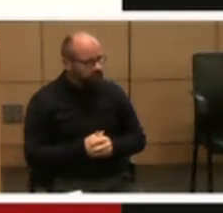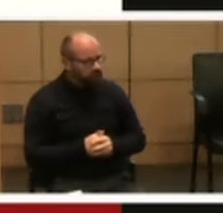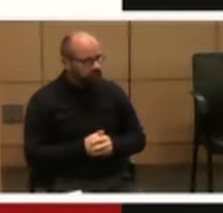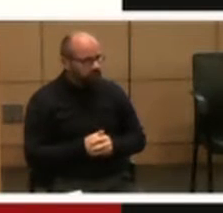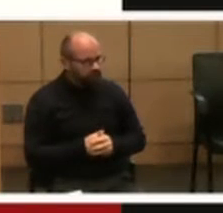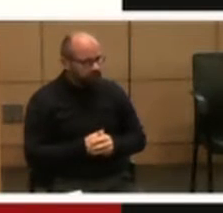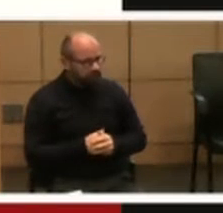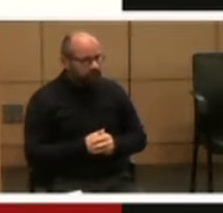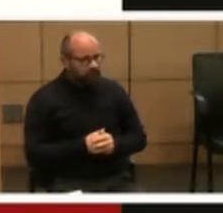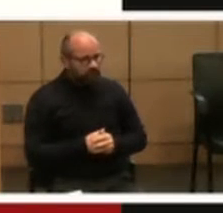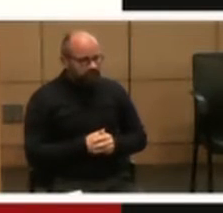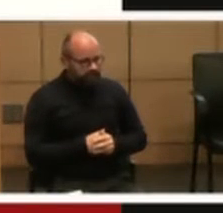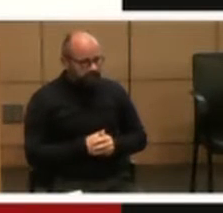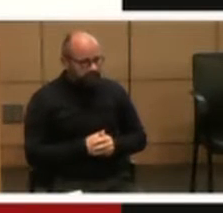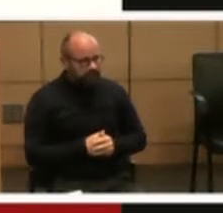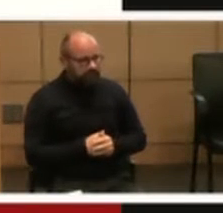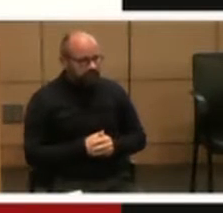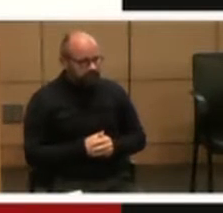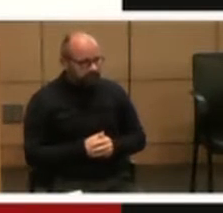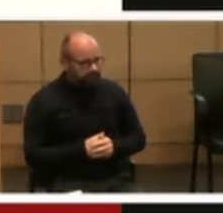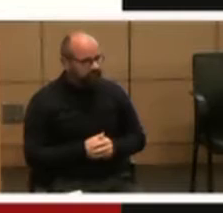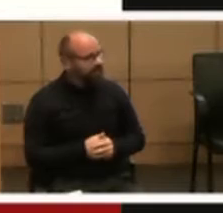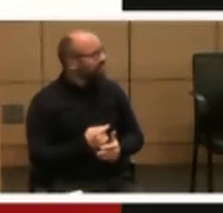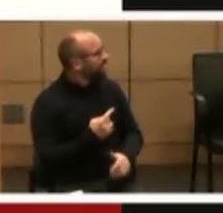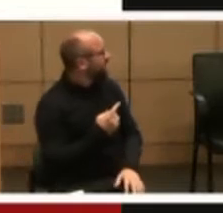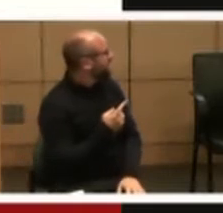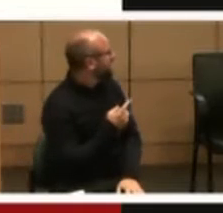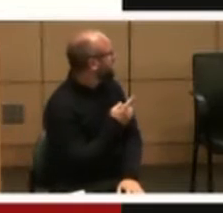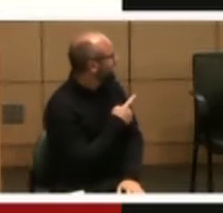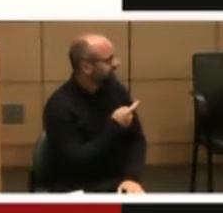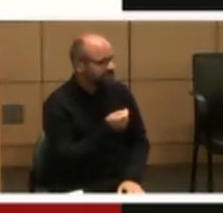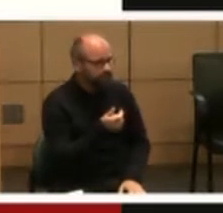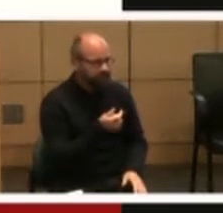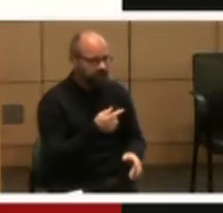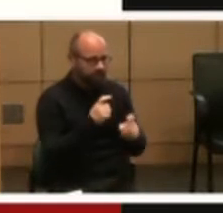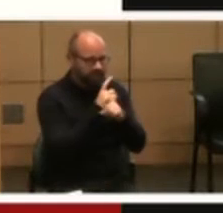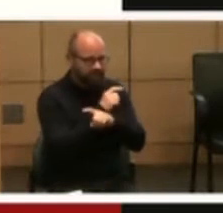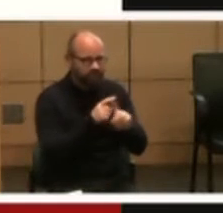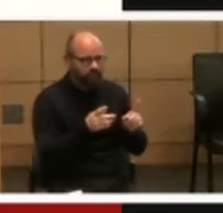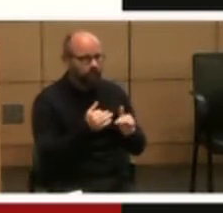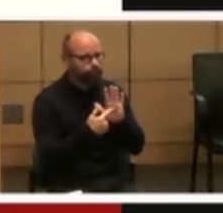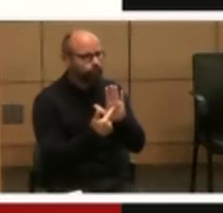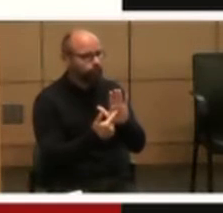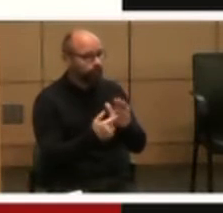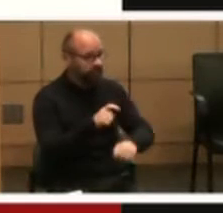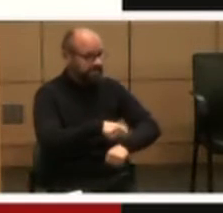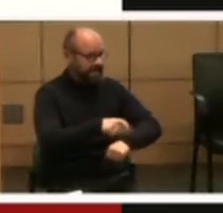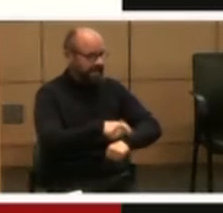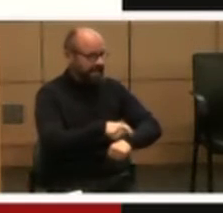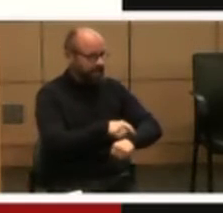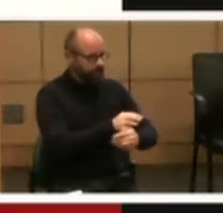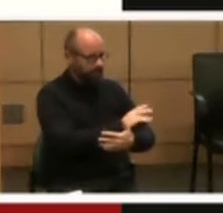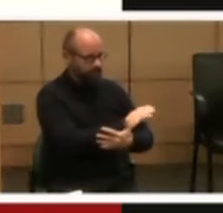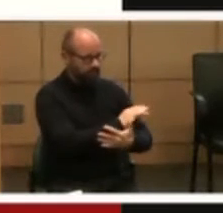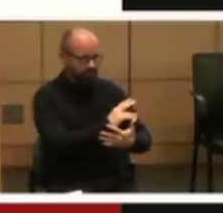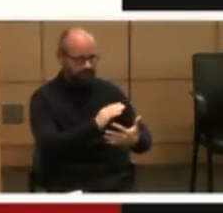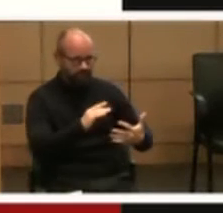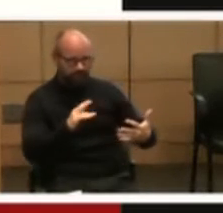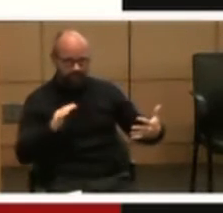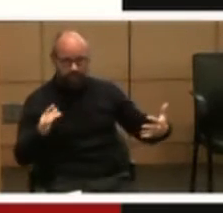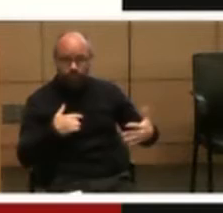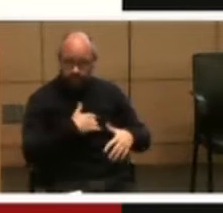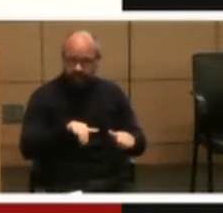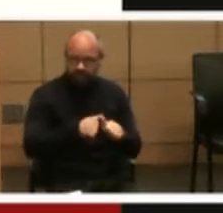So again, this is a little bit complex, but I wanted you to show the change over time. So we did a follow-up study looking at some of